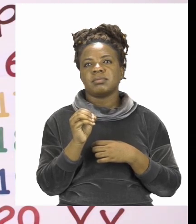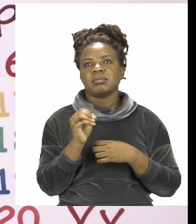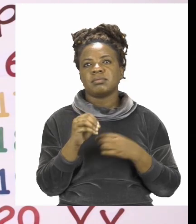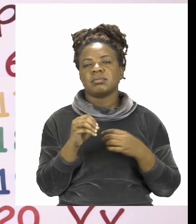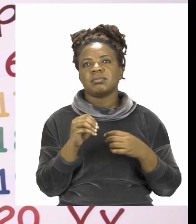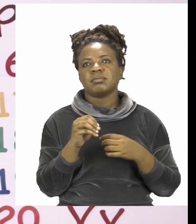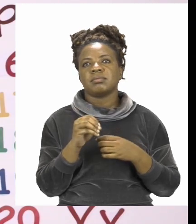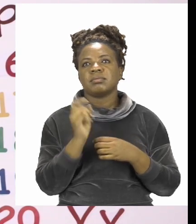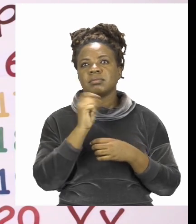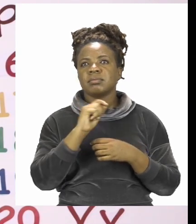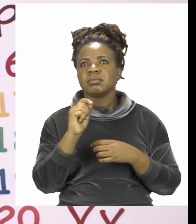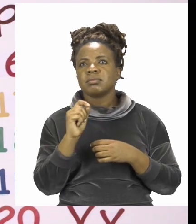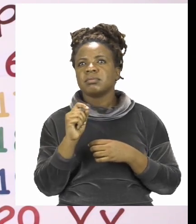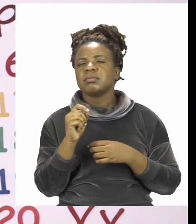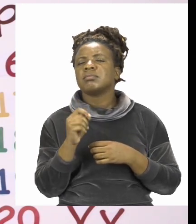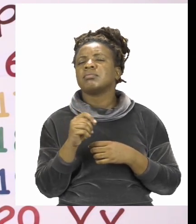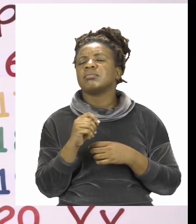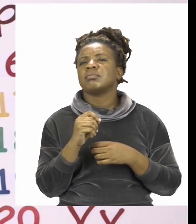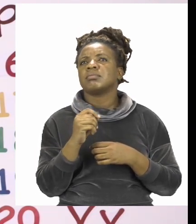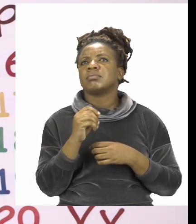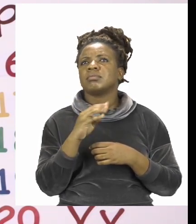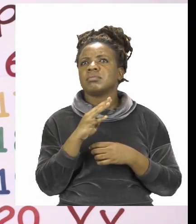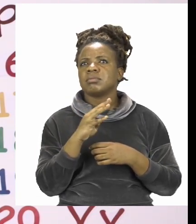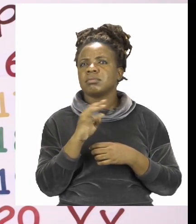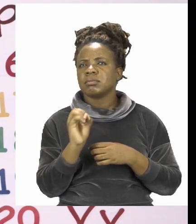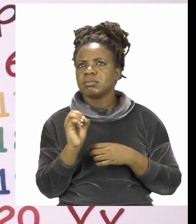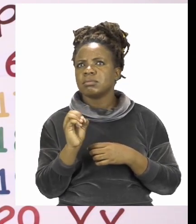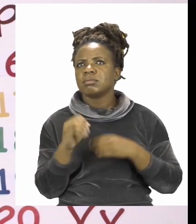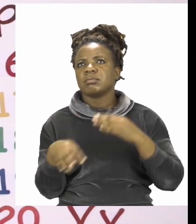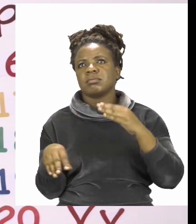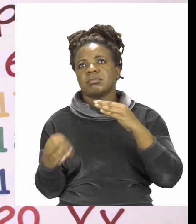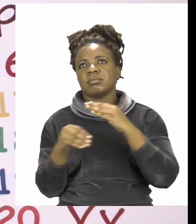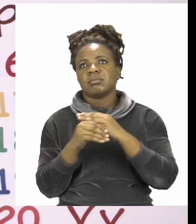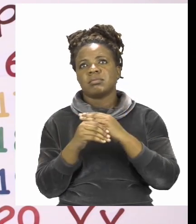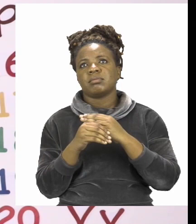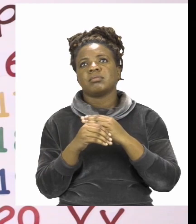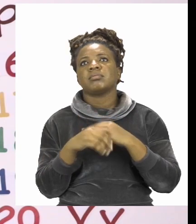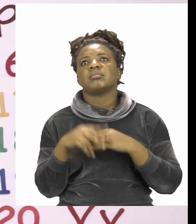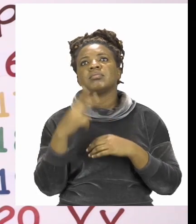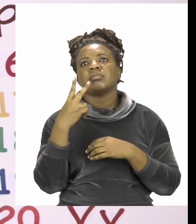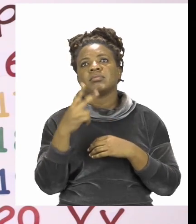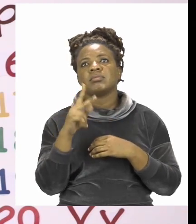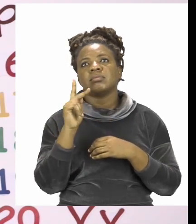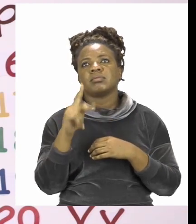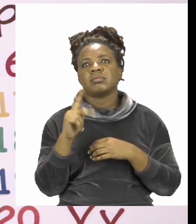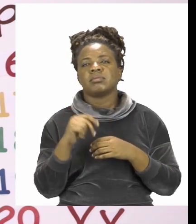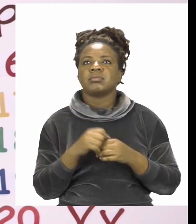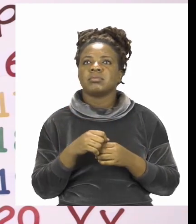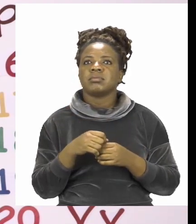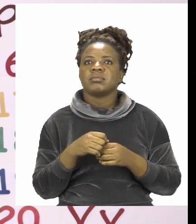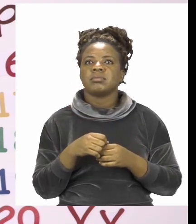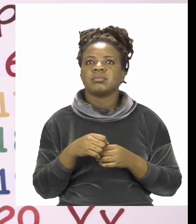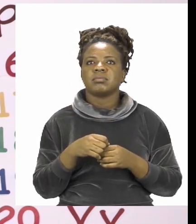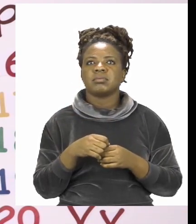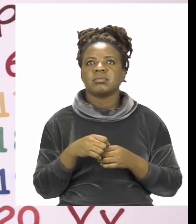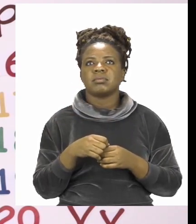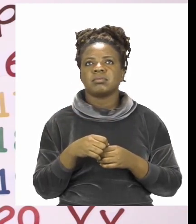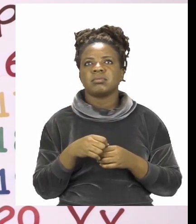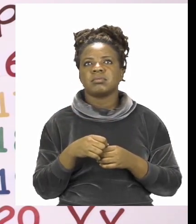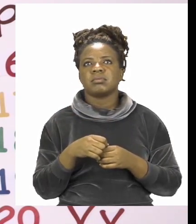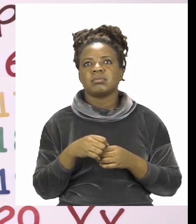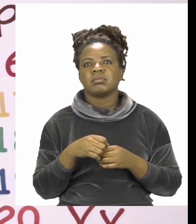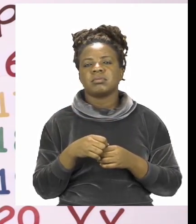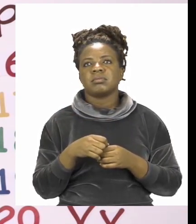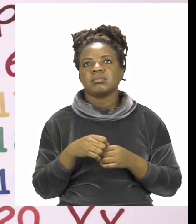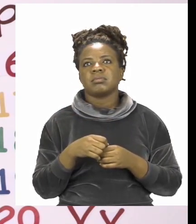writing 40 here, I want to add another 2 so that I can jump to the next number. That's exactly what I'm